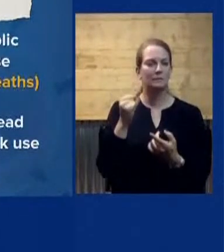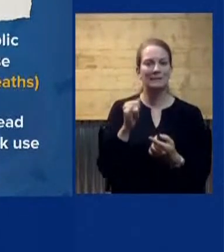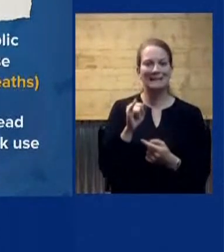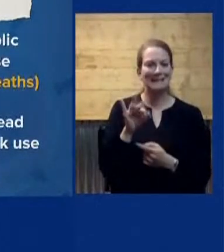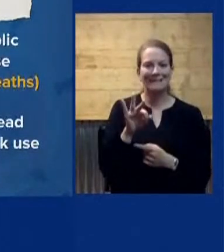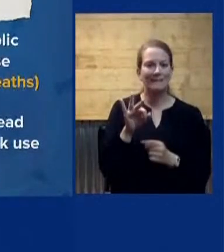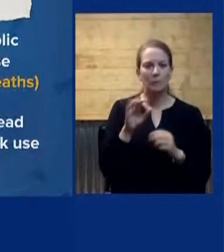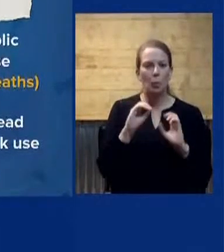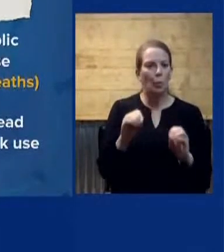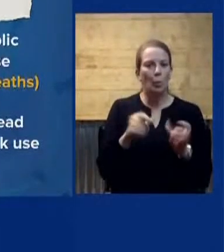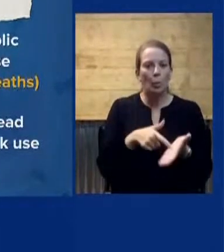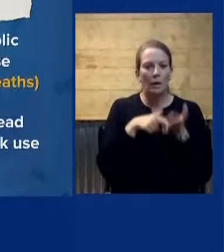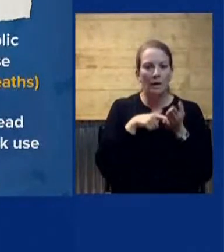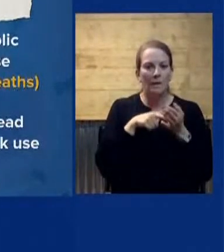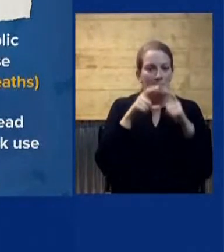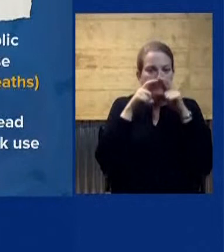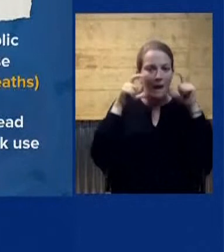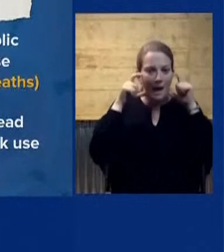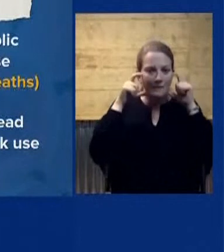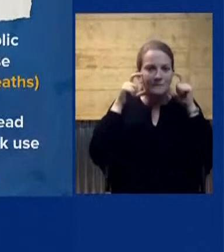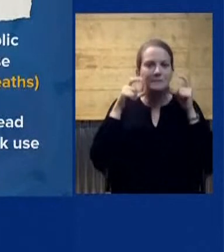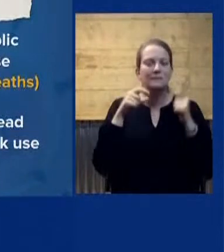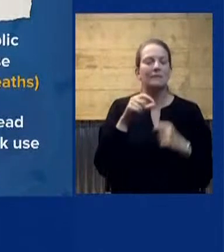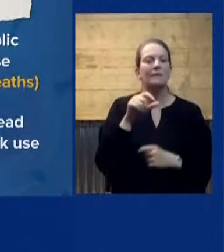45,000 more deaths.